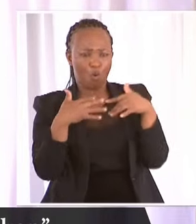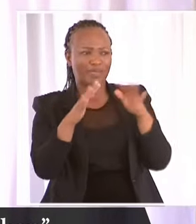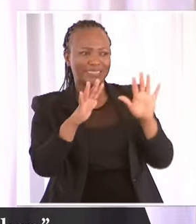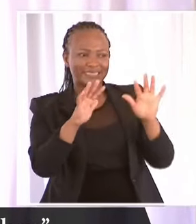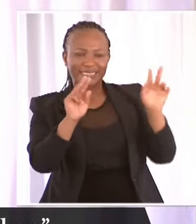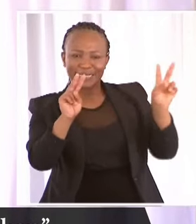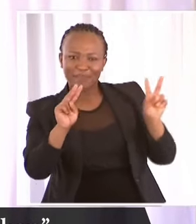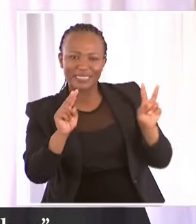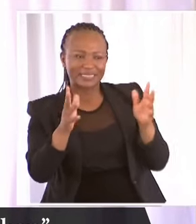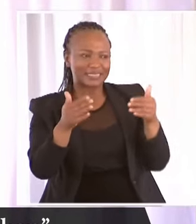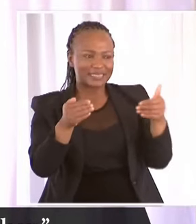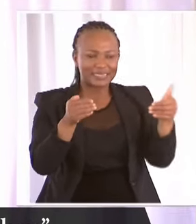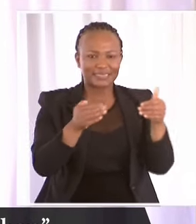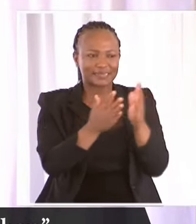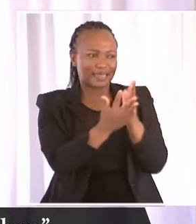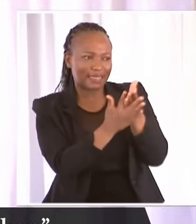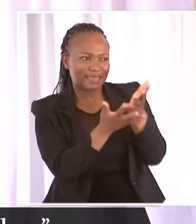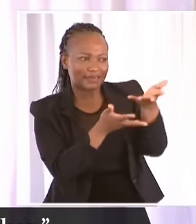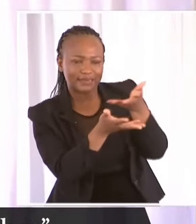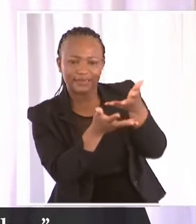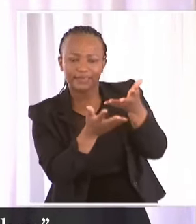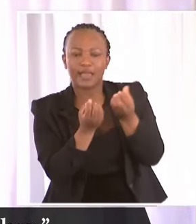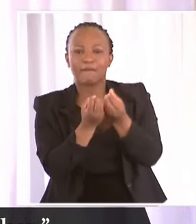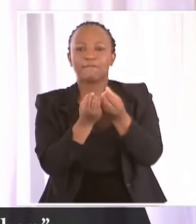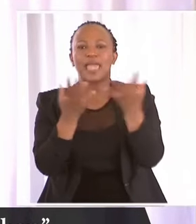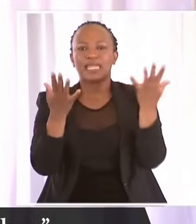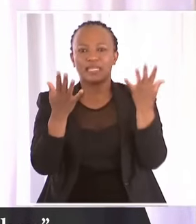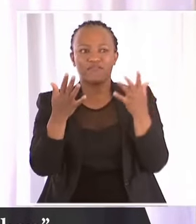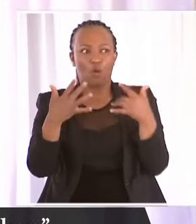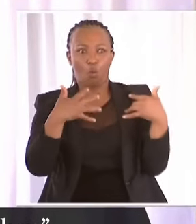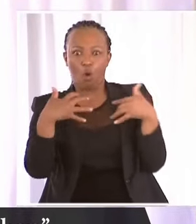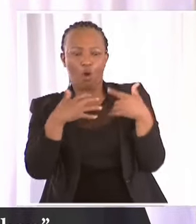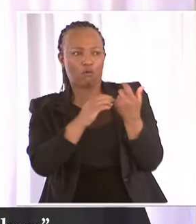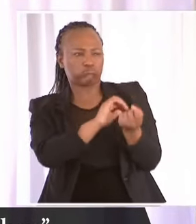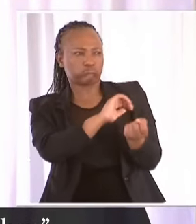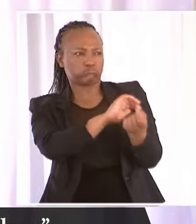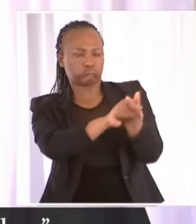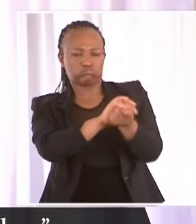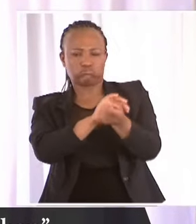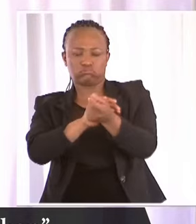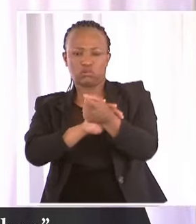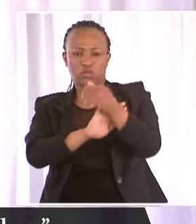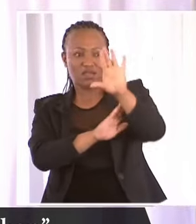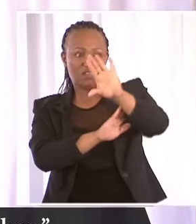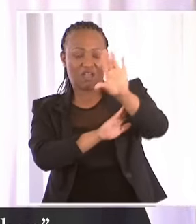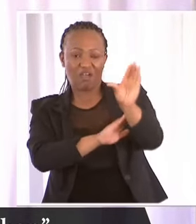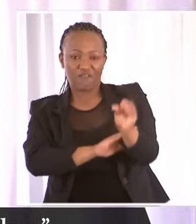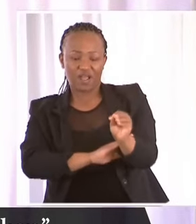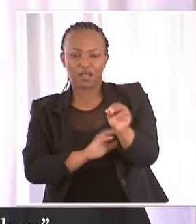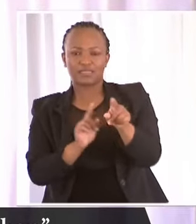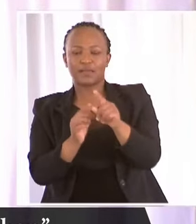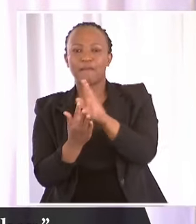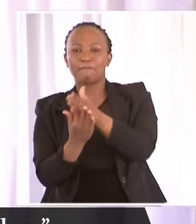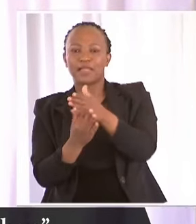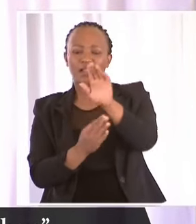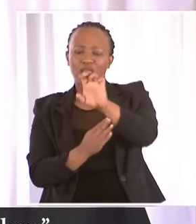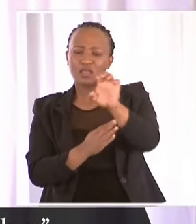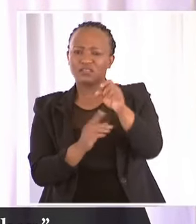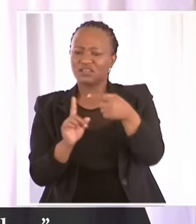and mediation efforts in a number of conflicts on the continent and in the Middle East, as we